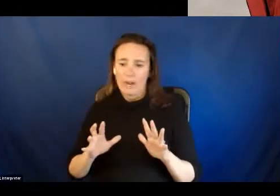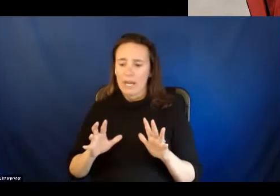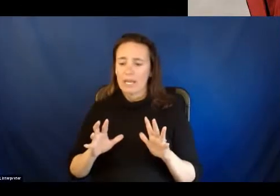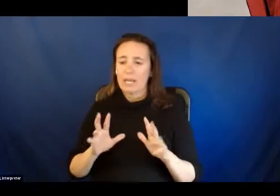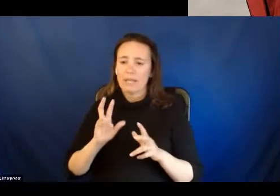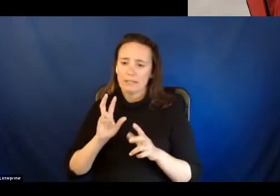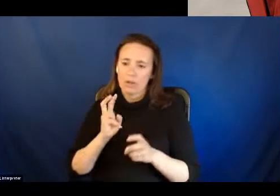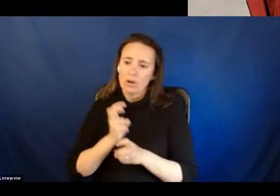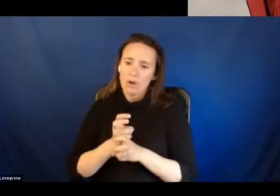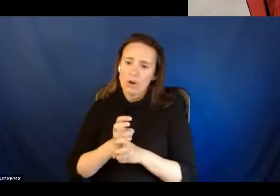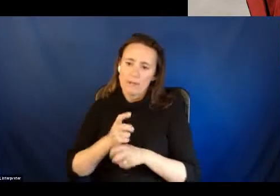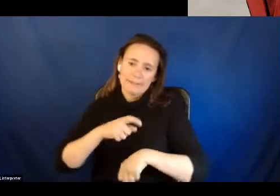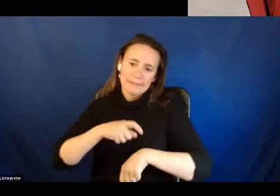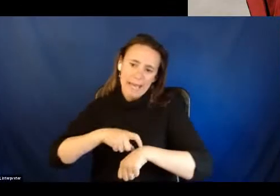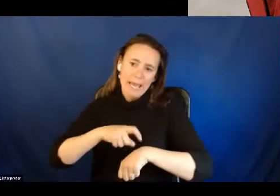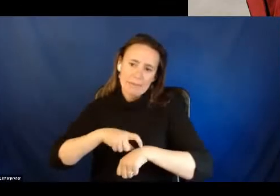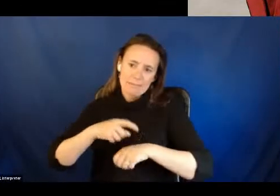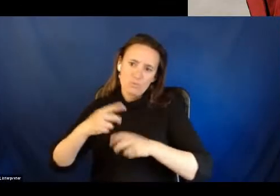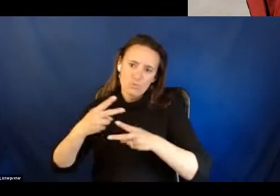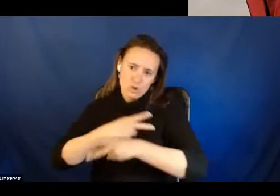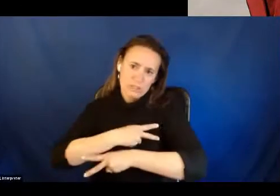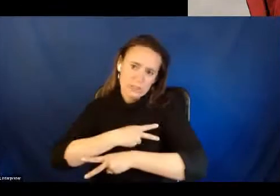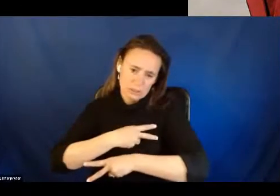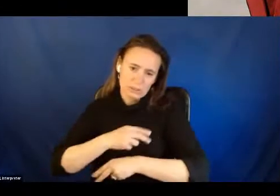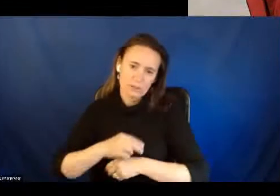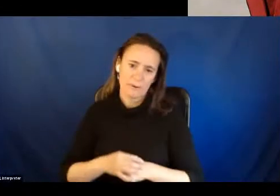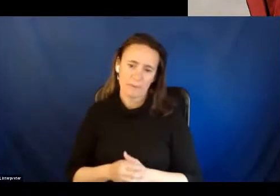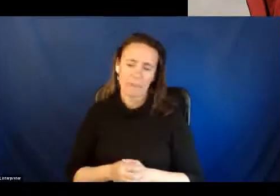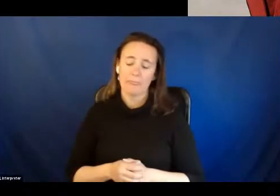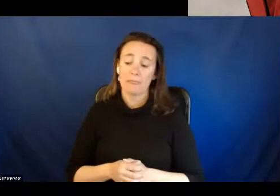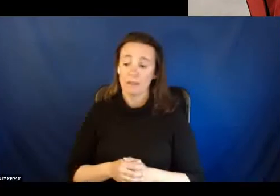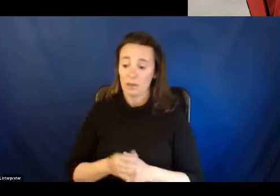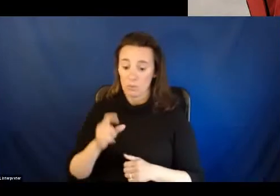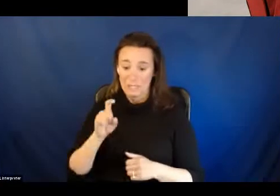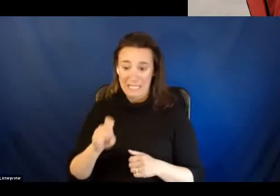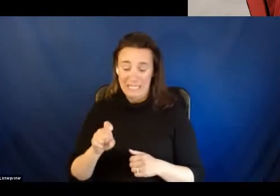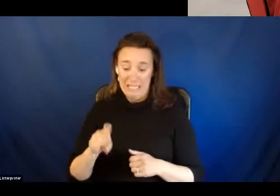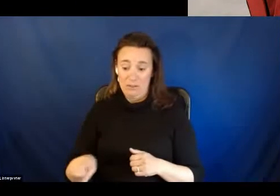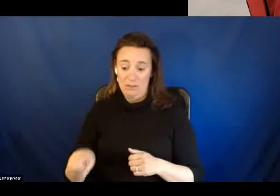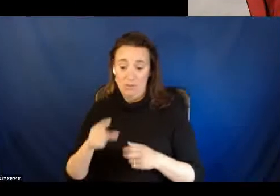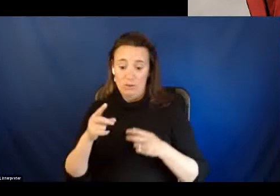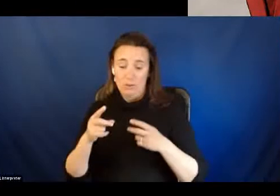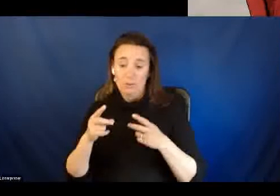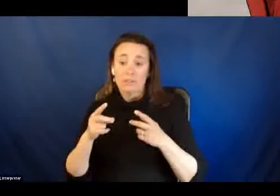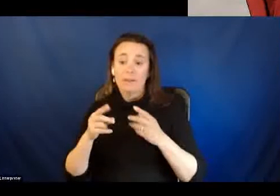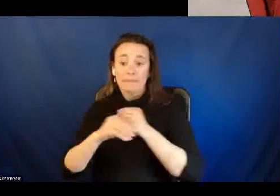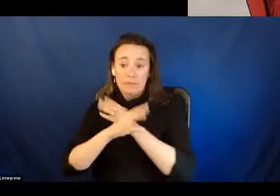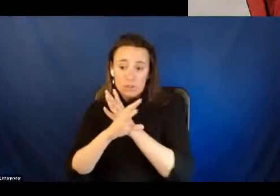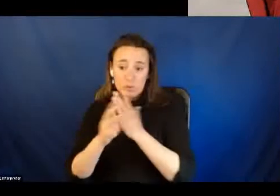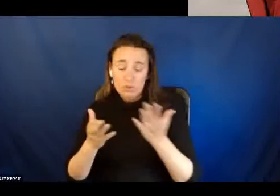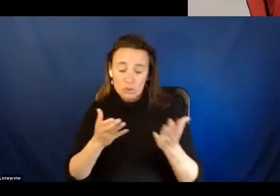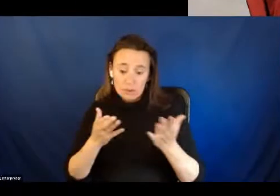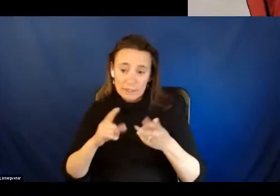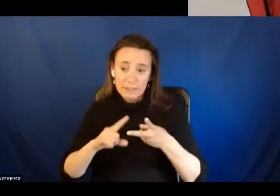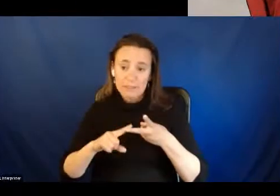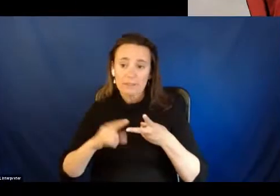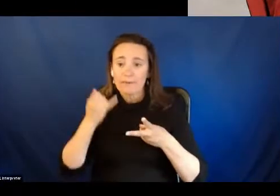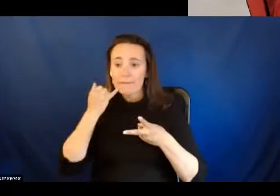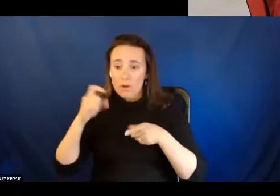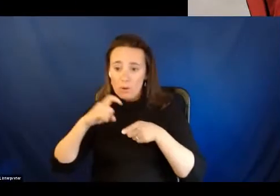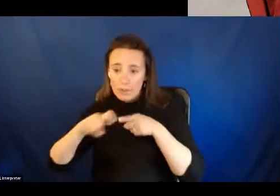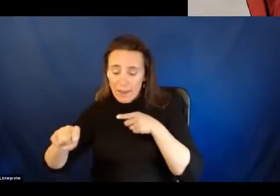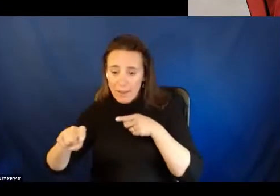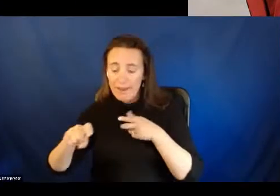hard time. And this is just another reason why we need those virtual services, those phone and text lines, those virtual support